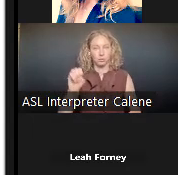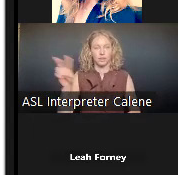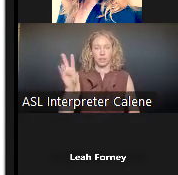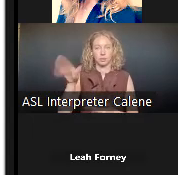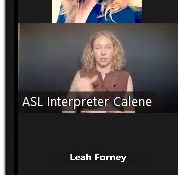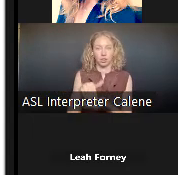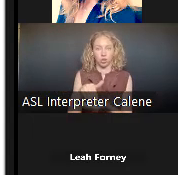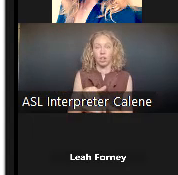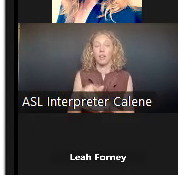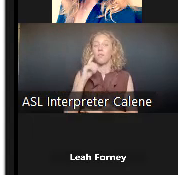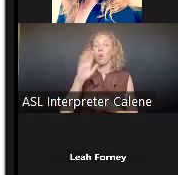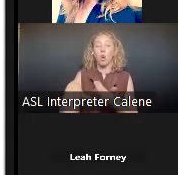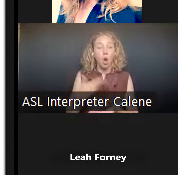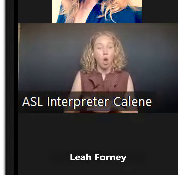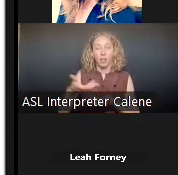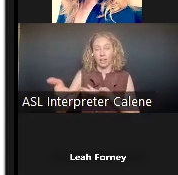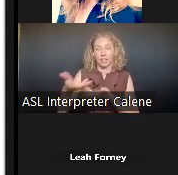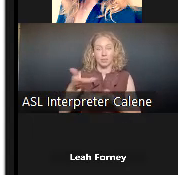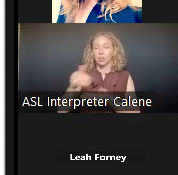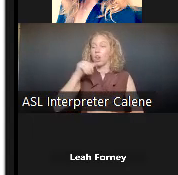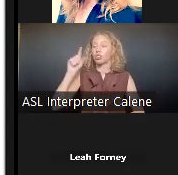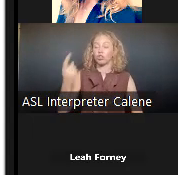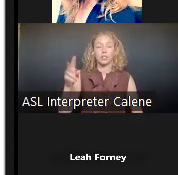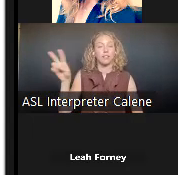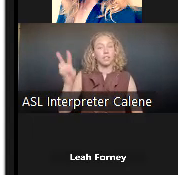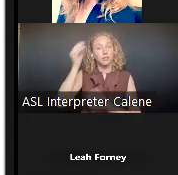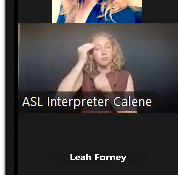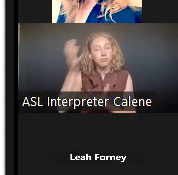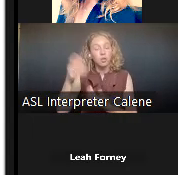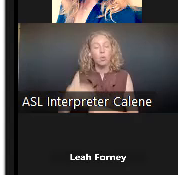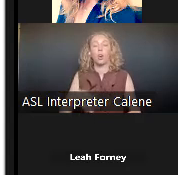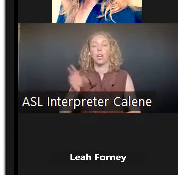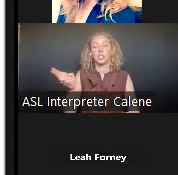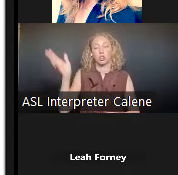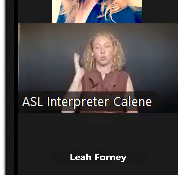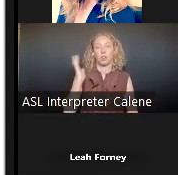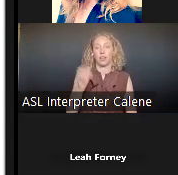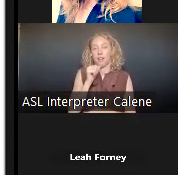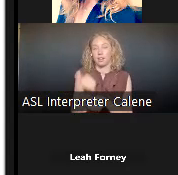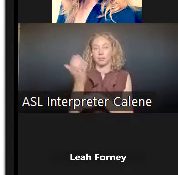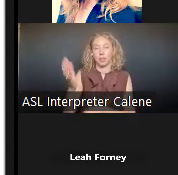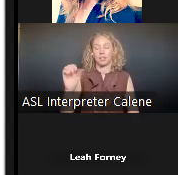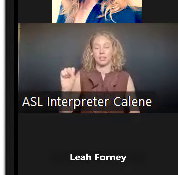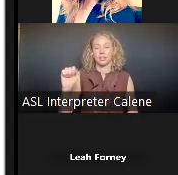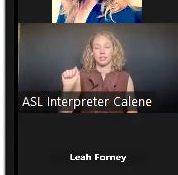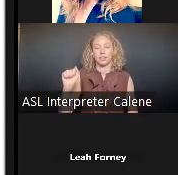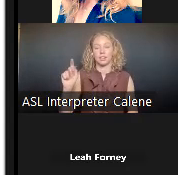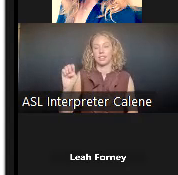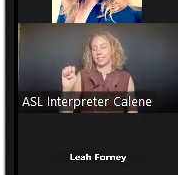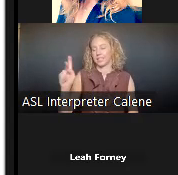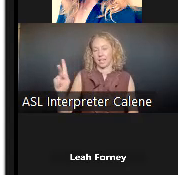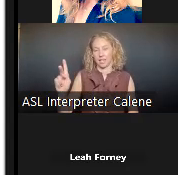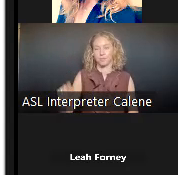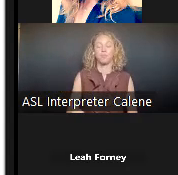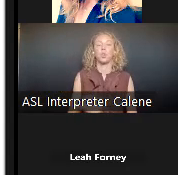engagement, not just notifications and historically unsubmitted SAKEs. So we're really looking at honoring the victim's